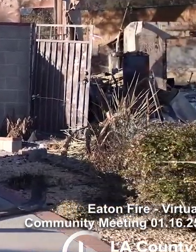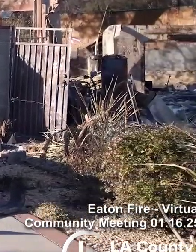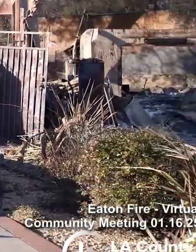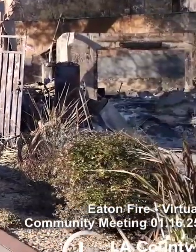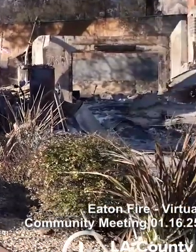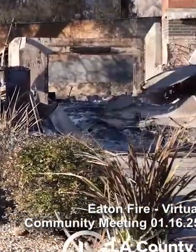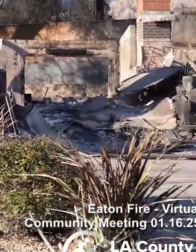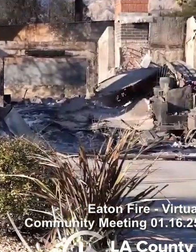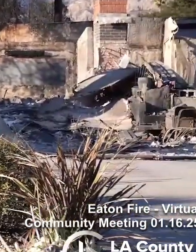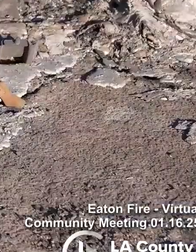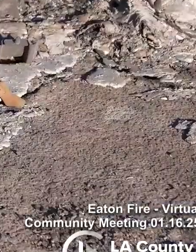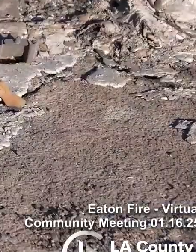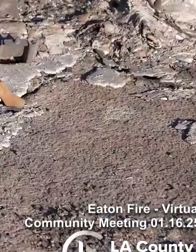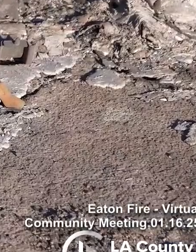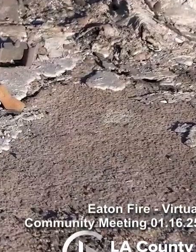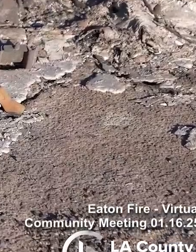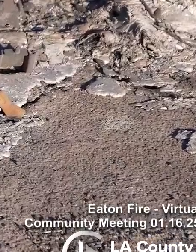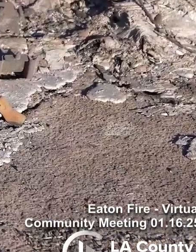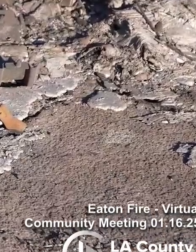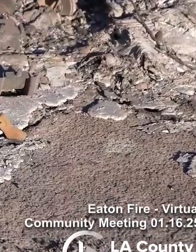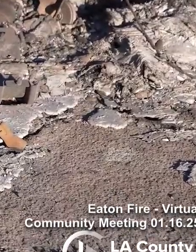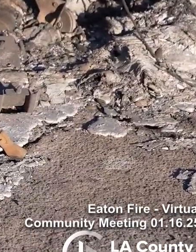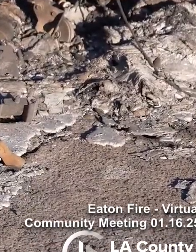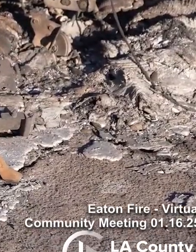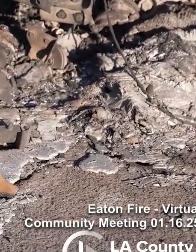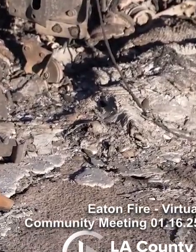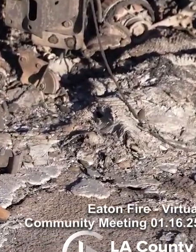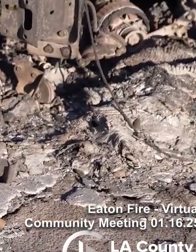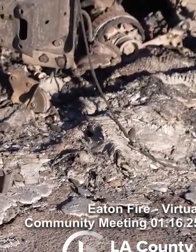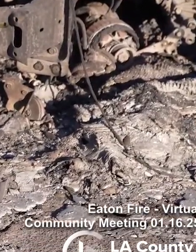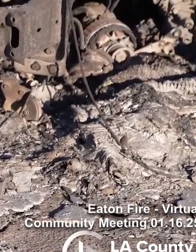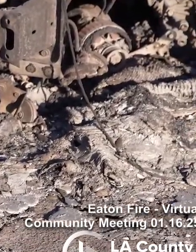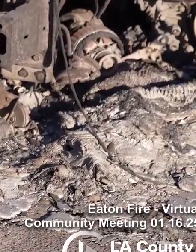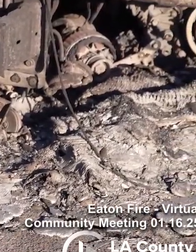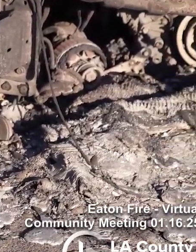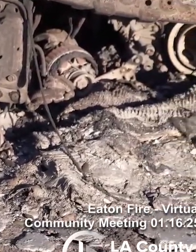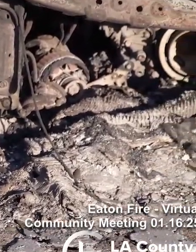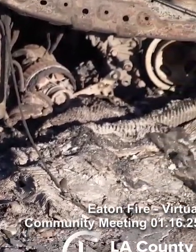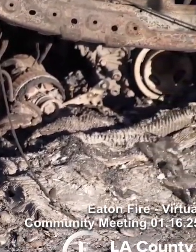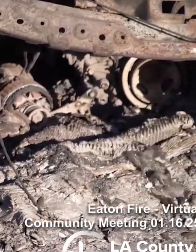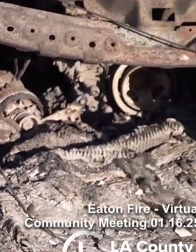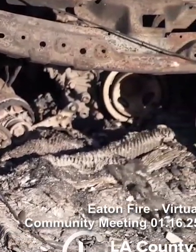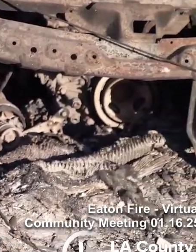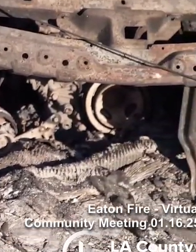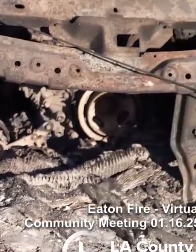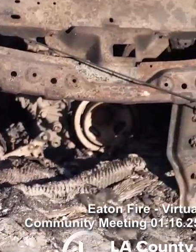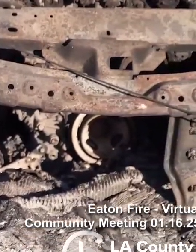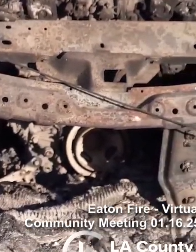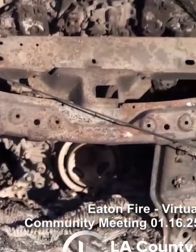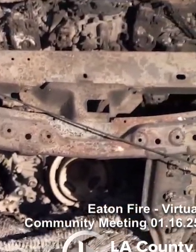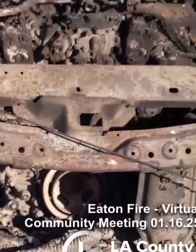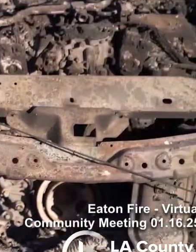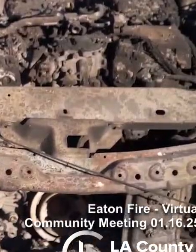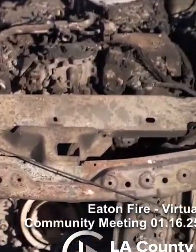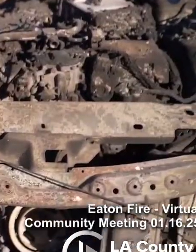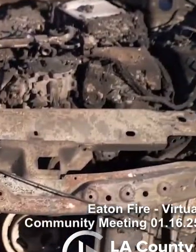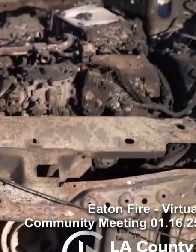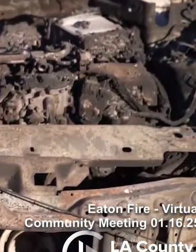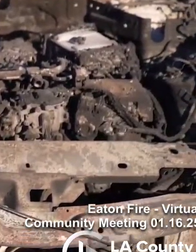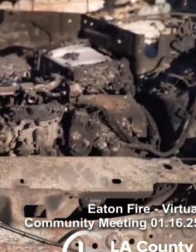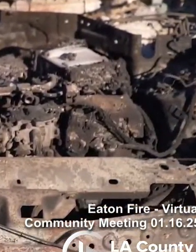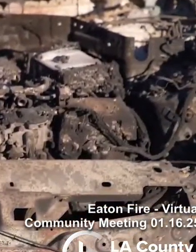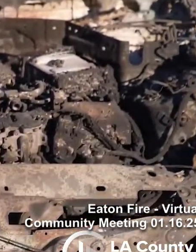when structures burn. These materials pose serious health risk if handled improperly or inhaled. So take